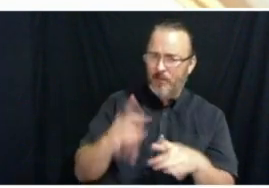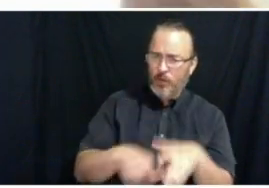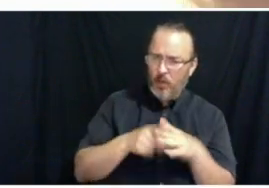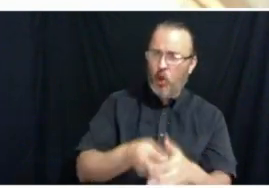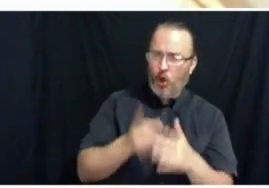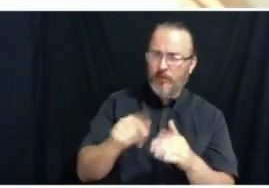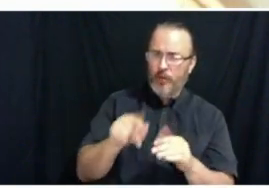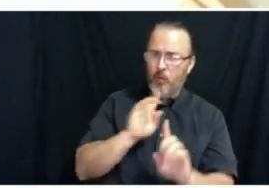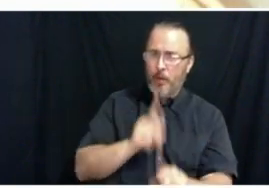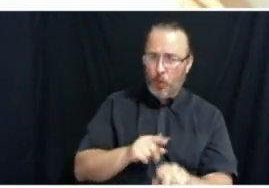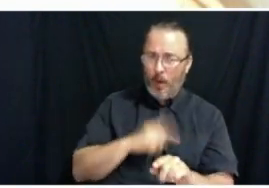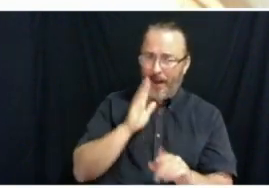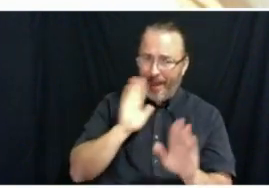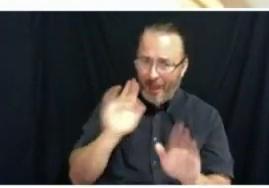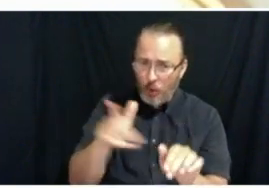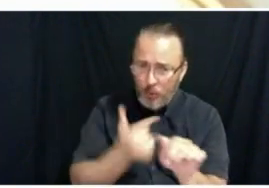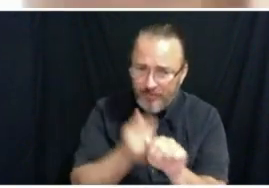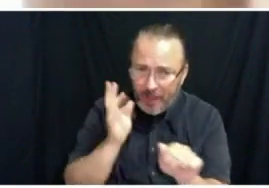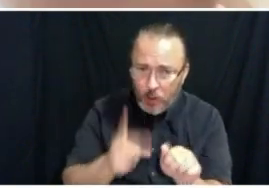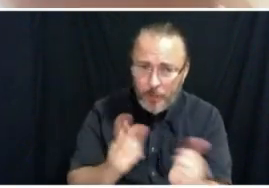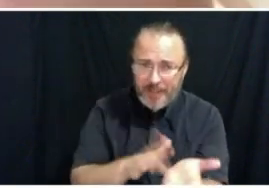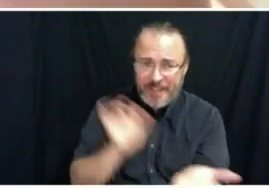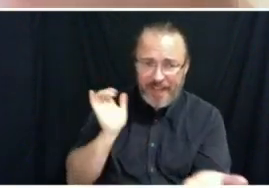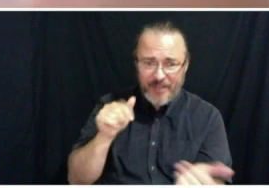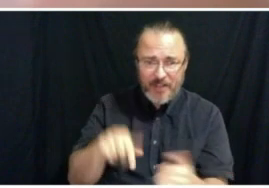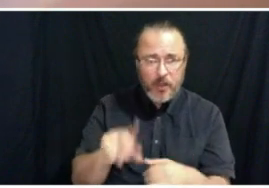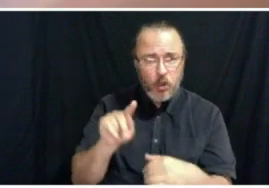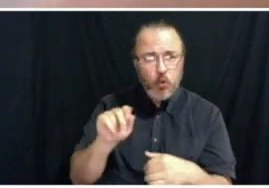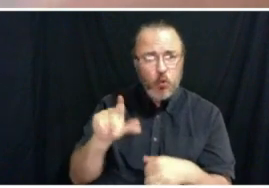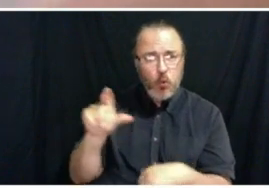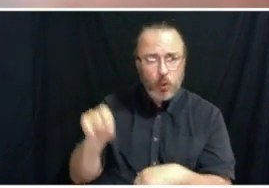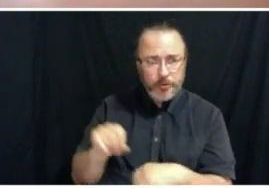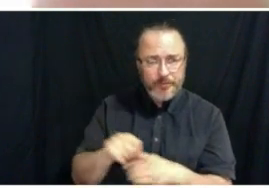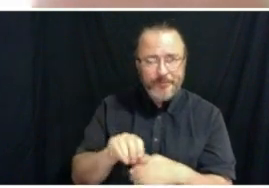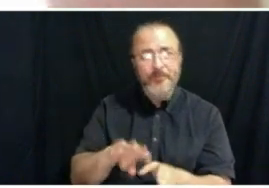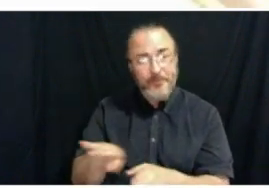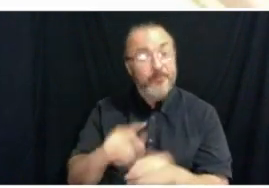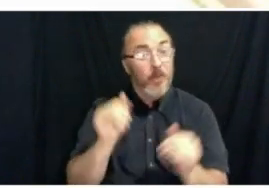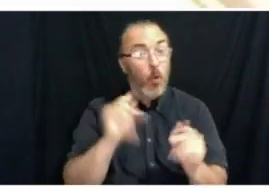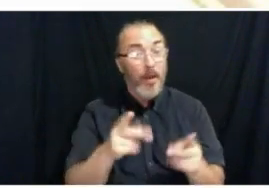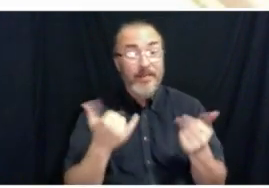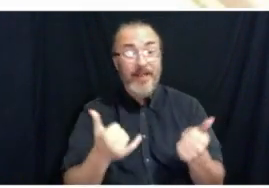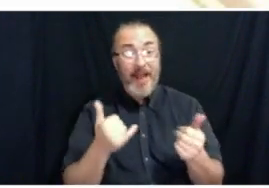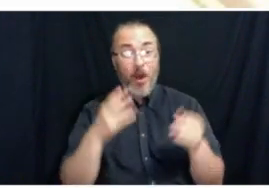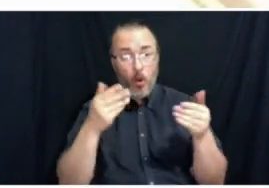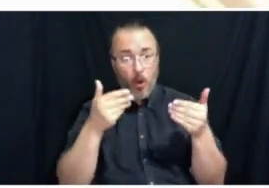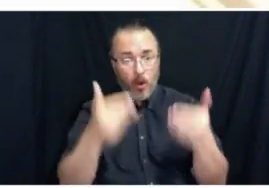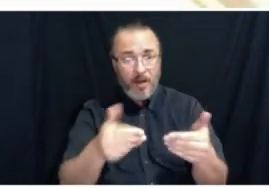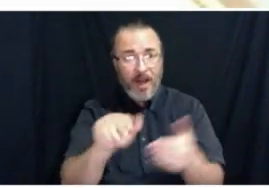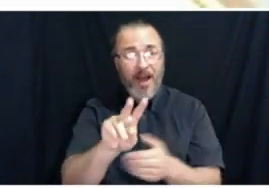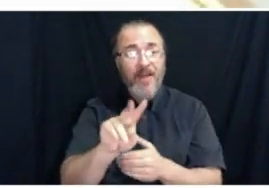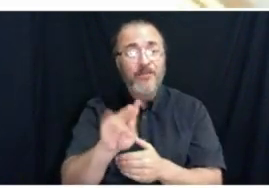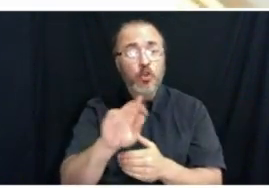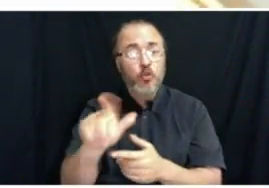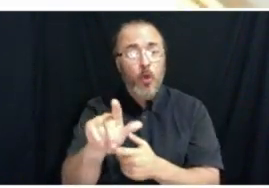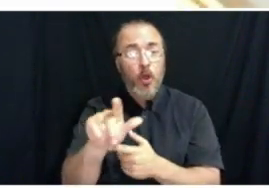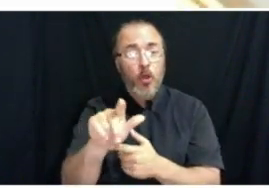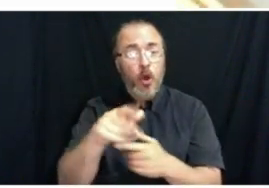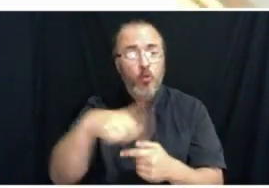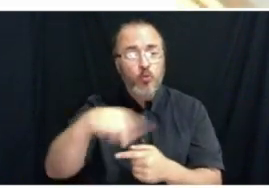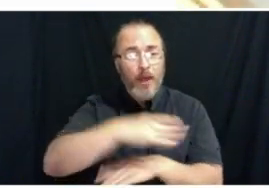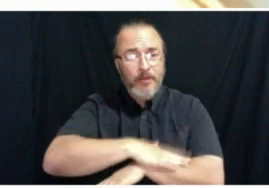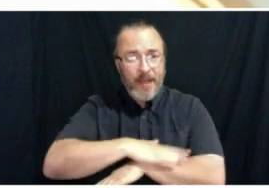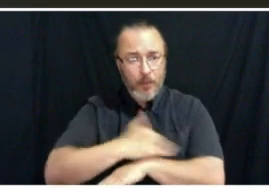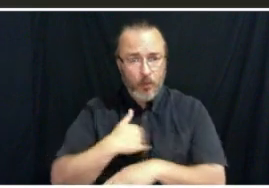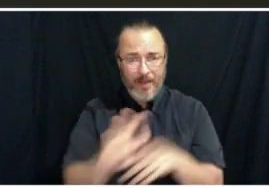follow up and take advantage of these tools. All right, so now we're going to move into the virtual roundtable discussion. We have 7